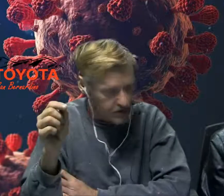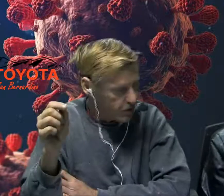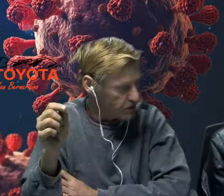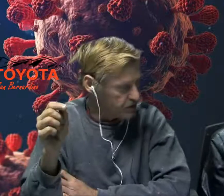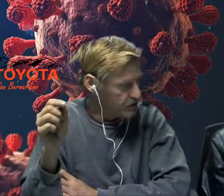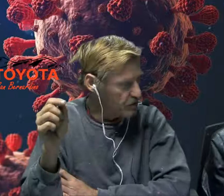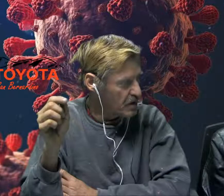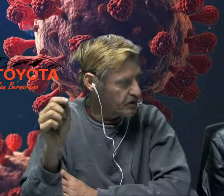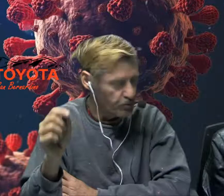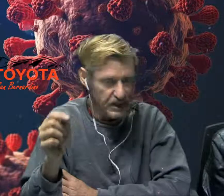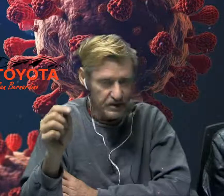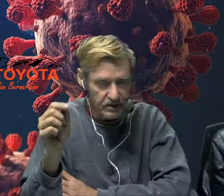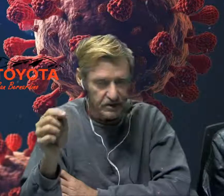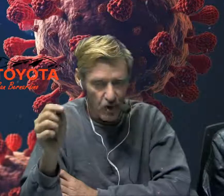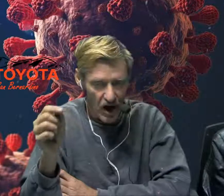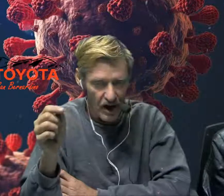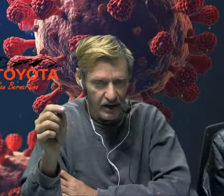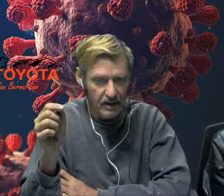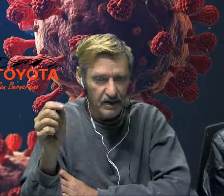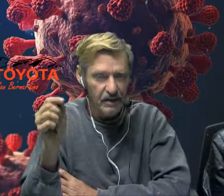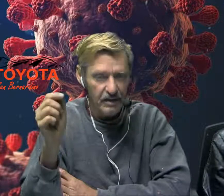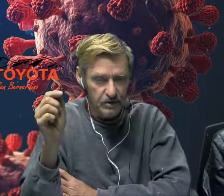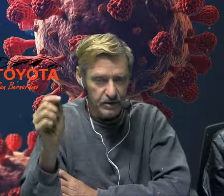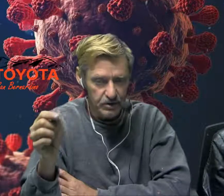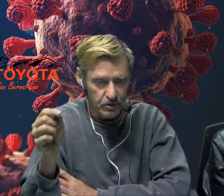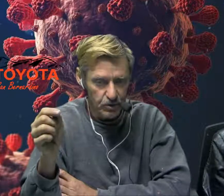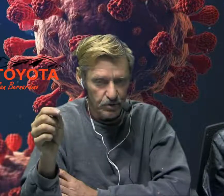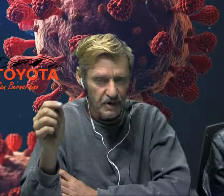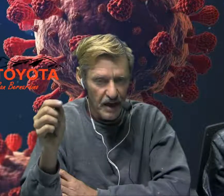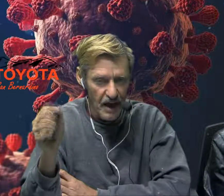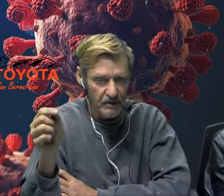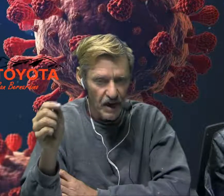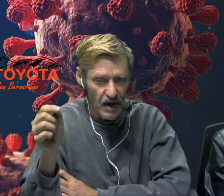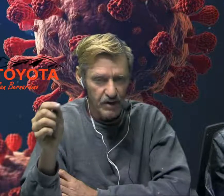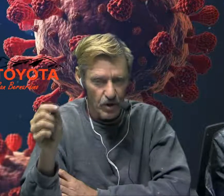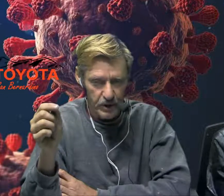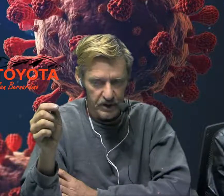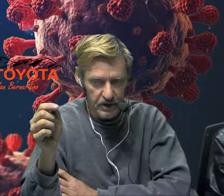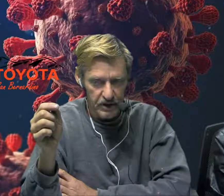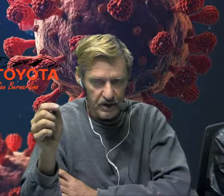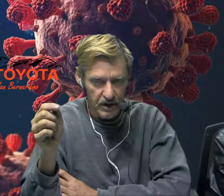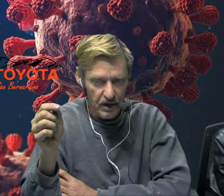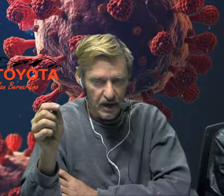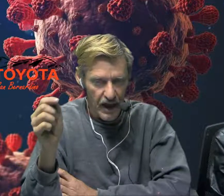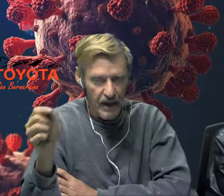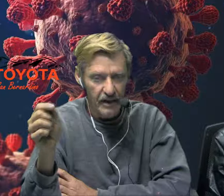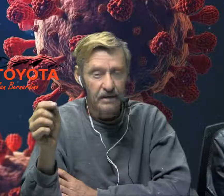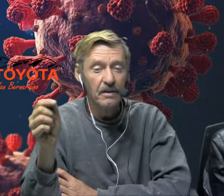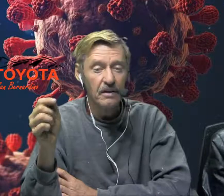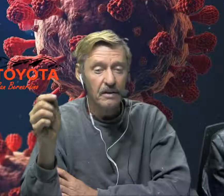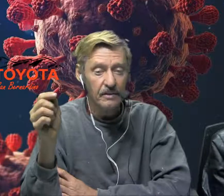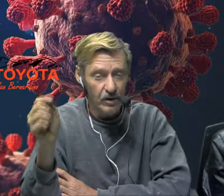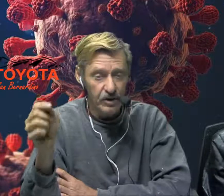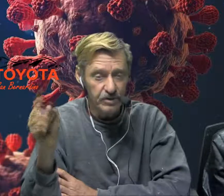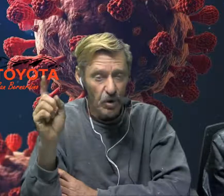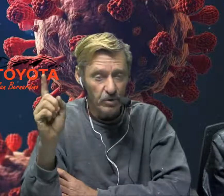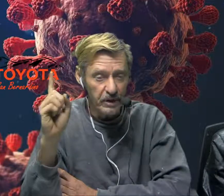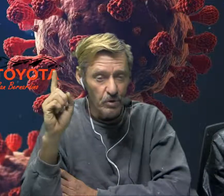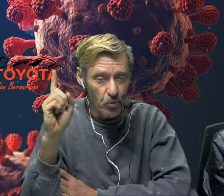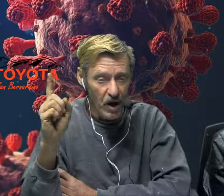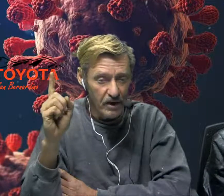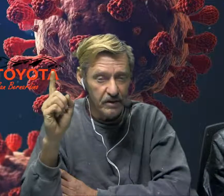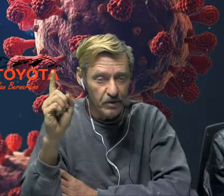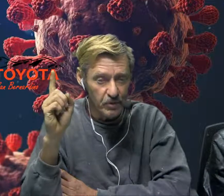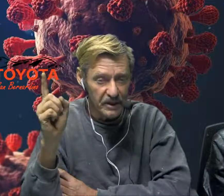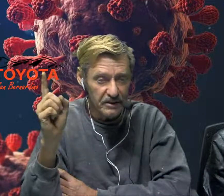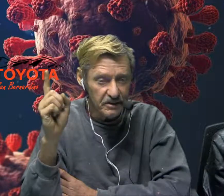tell you, and we have told you, the reasons why the schools have not opened, and